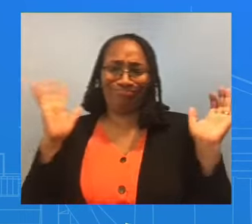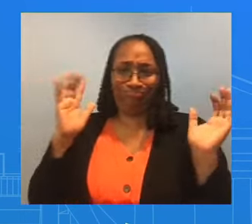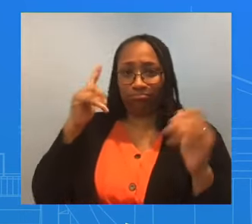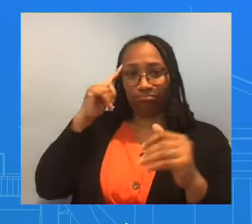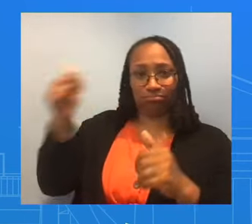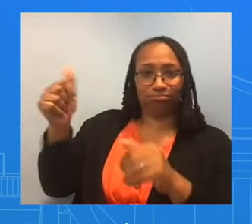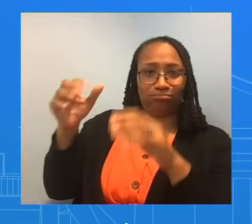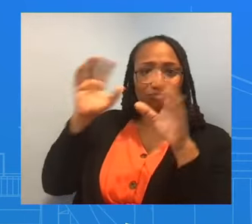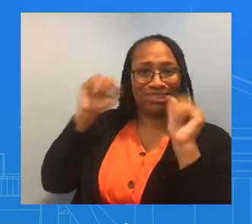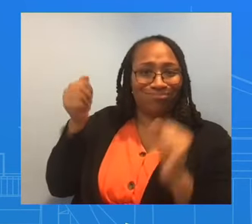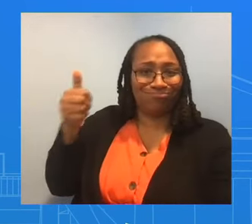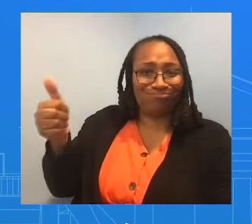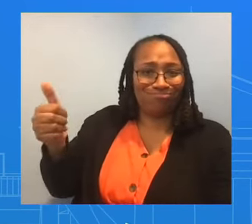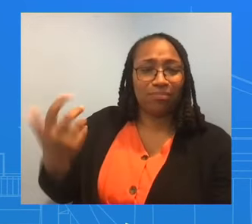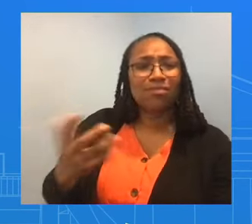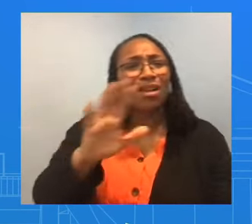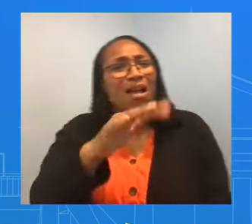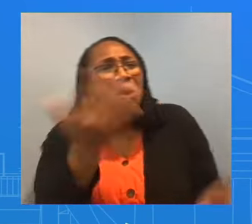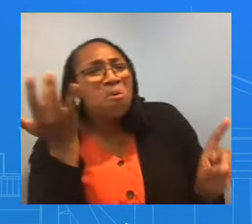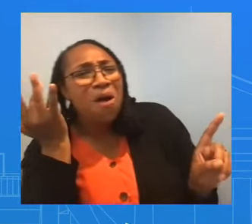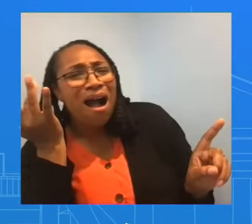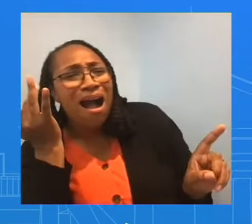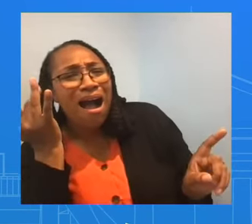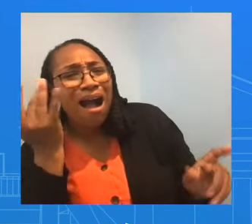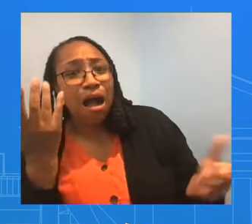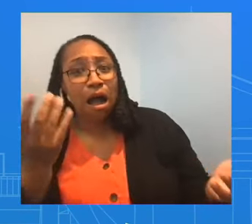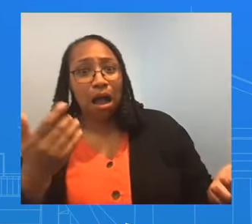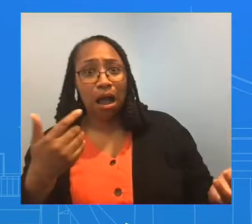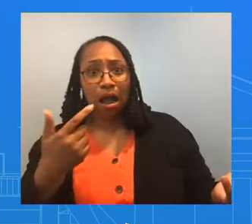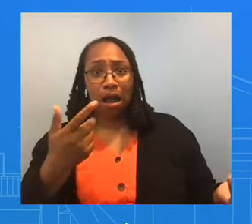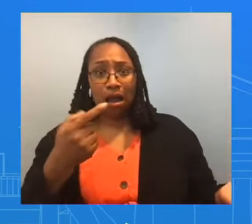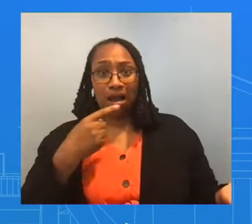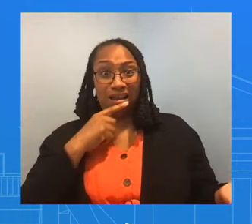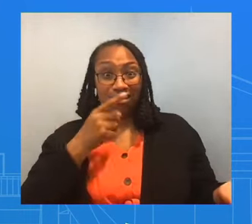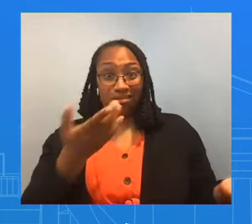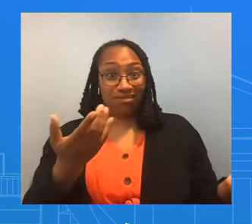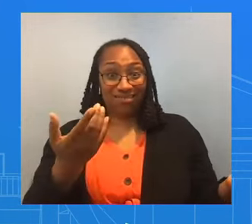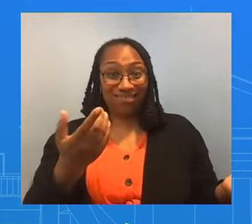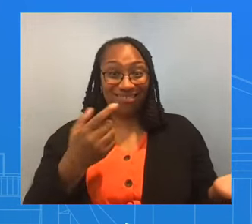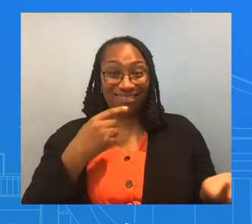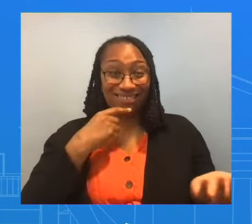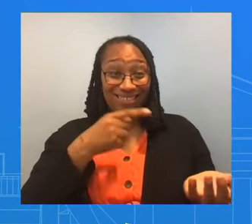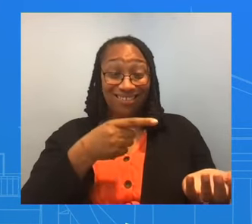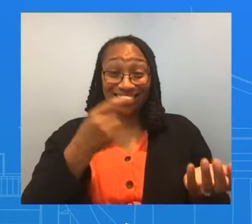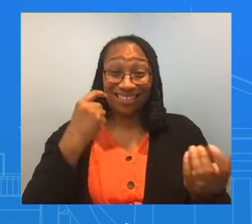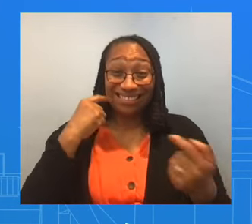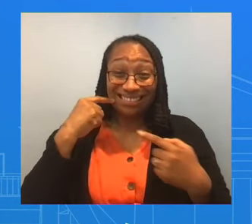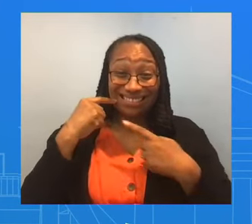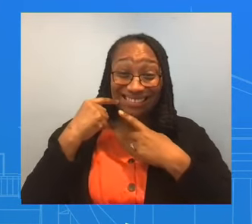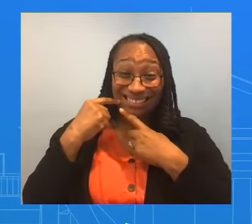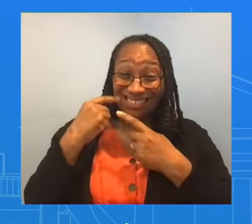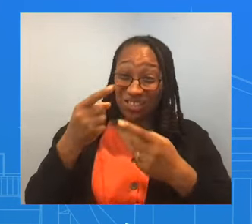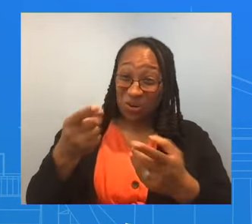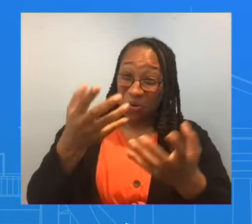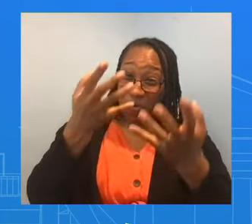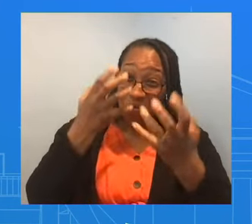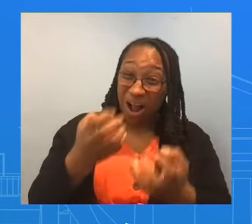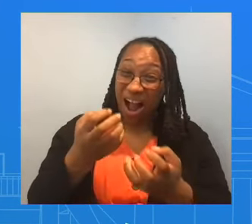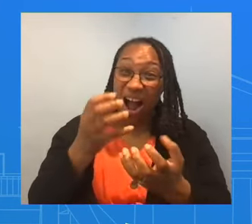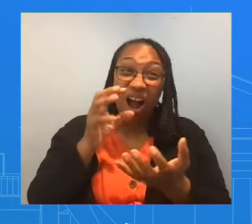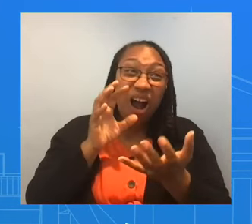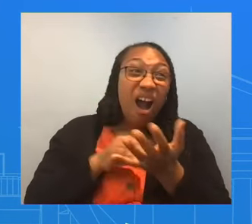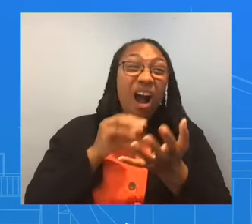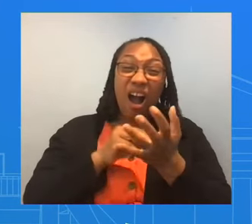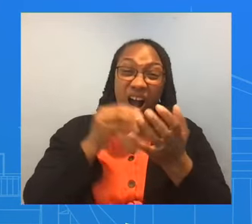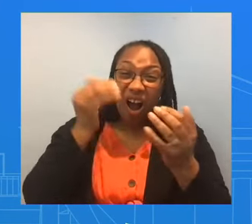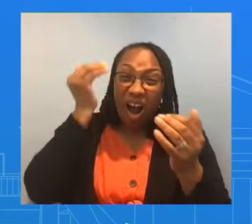Oh, well, have you had a root canal, April? So there you go. Root canal. So you want to share? Go ahead. Local